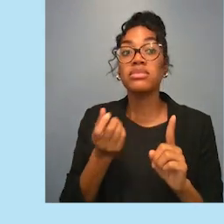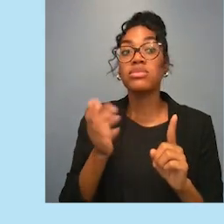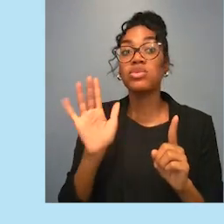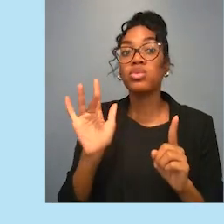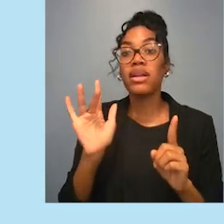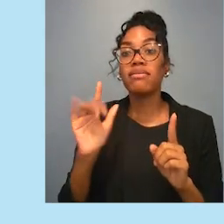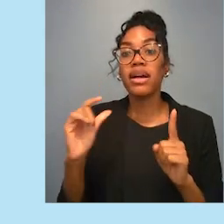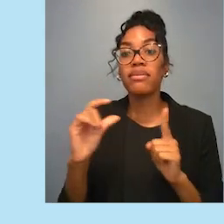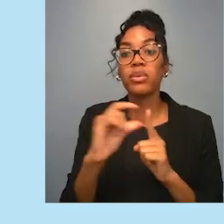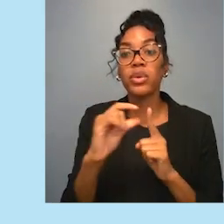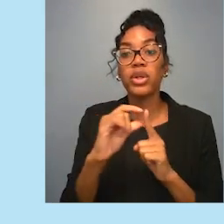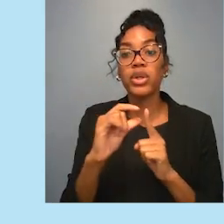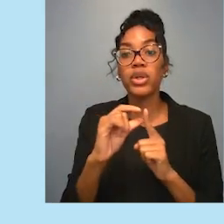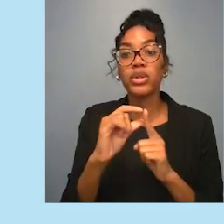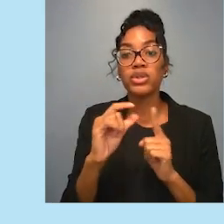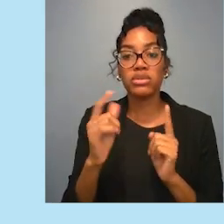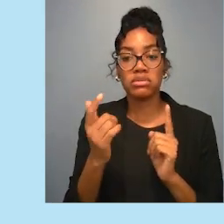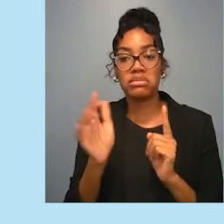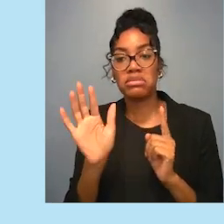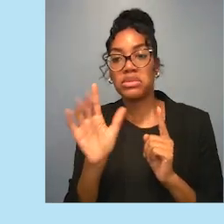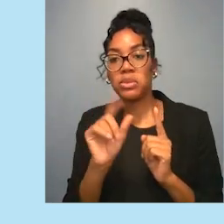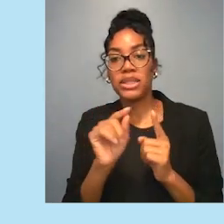is a very small section.